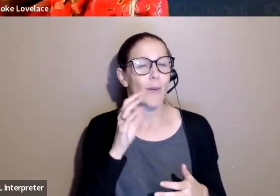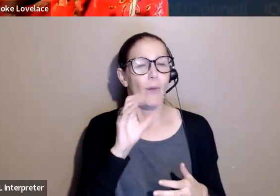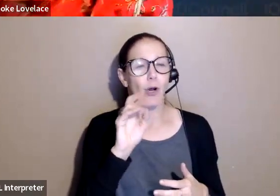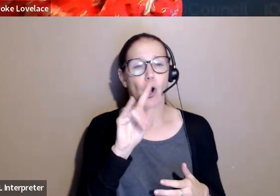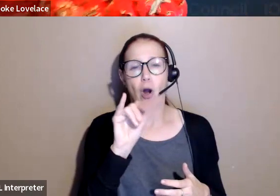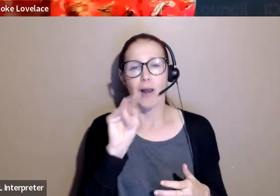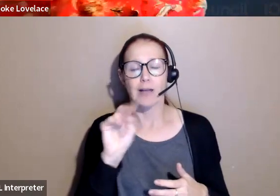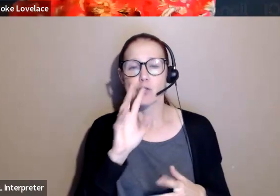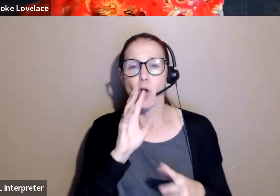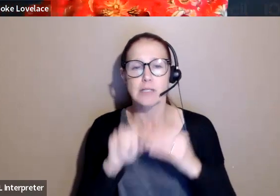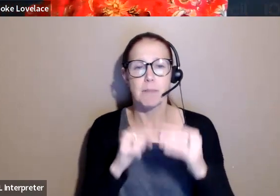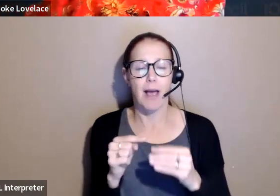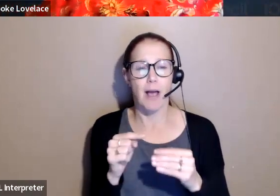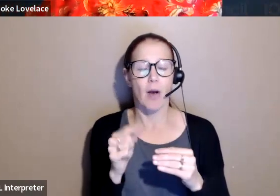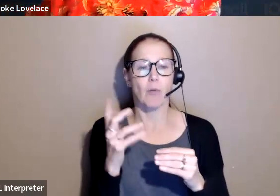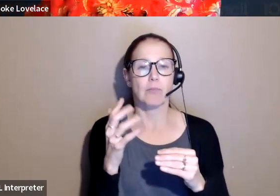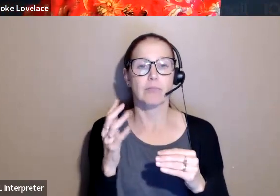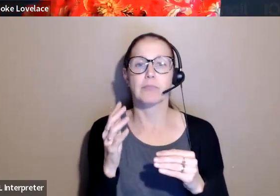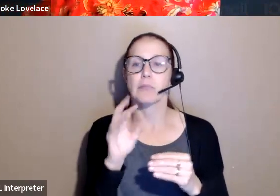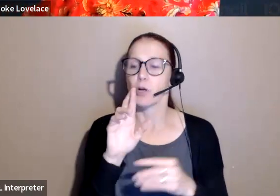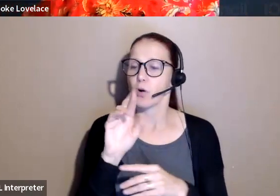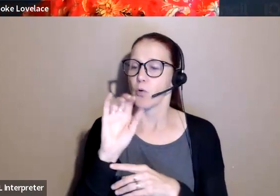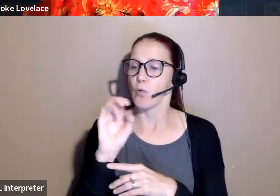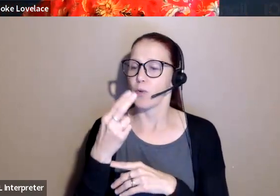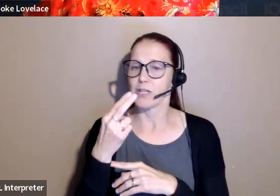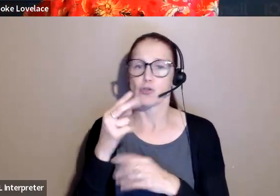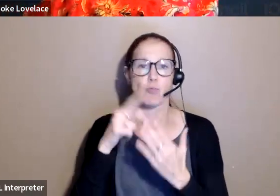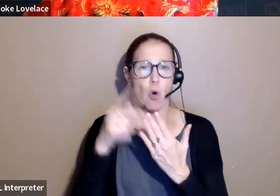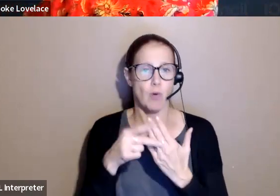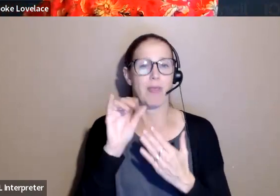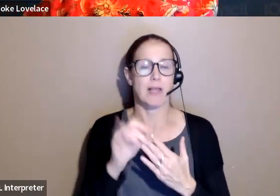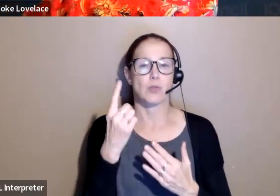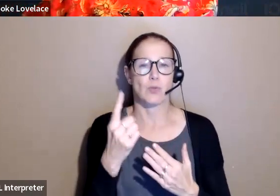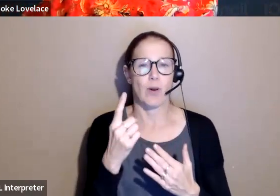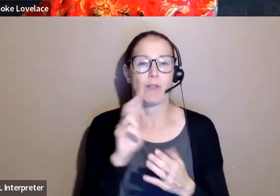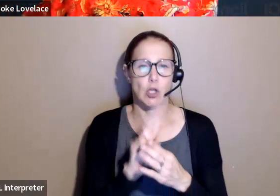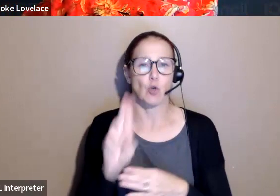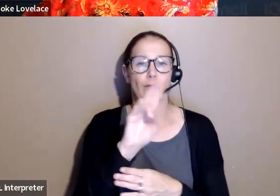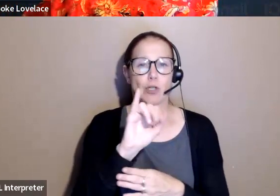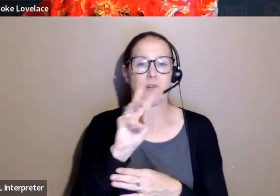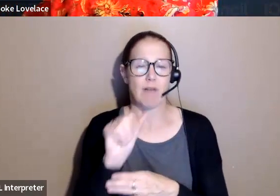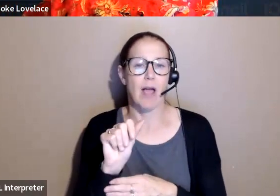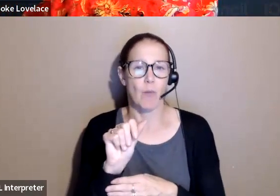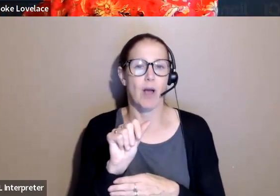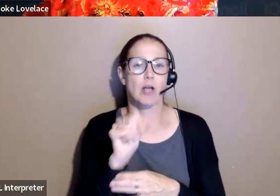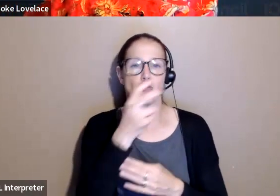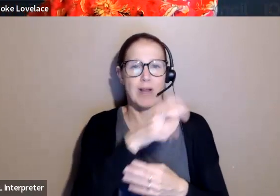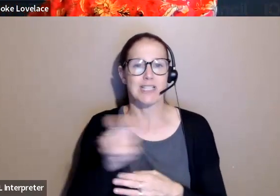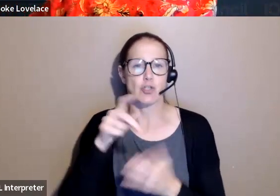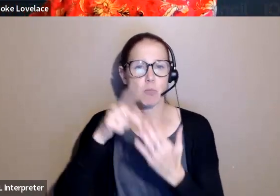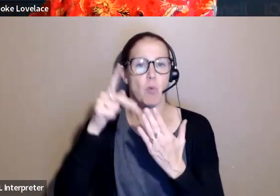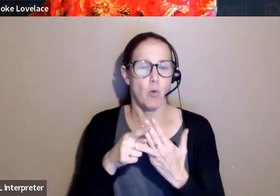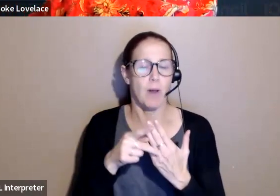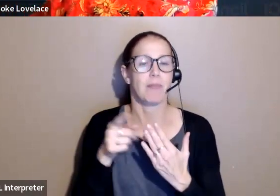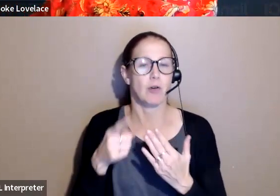talking about the REACH program, which is that one of those University of Iowa's transition program that